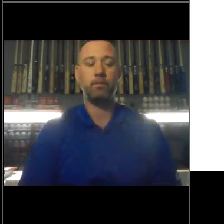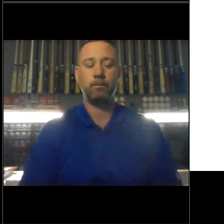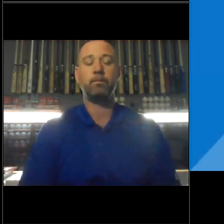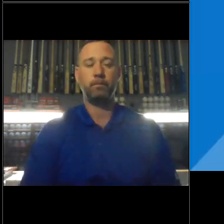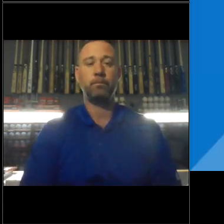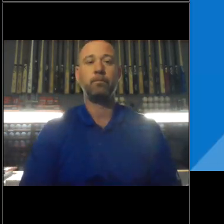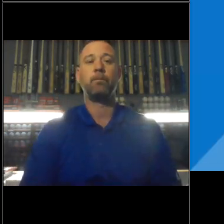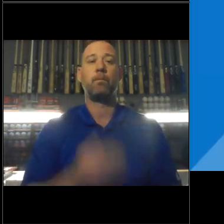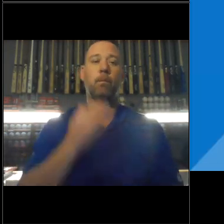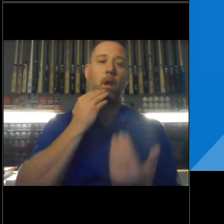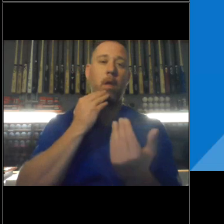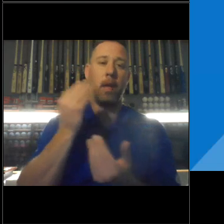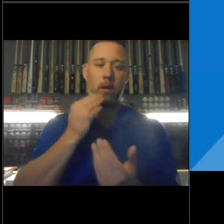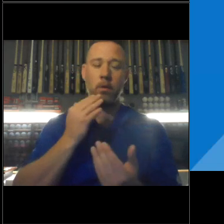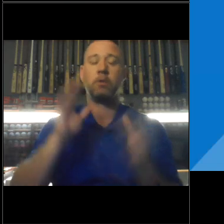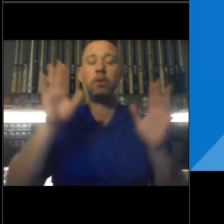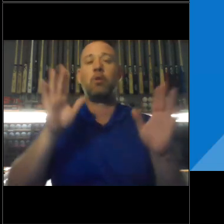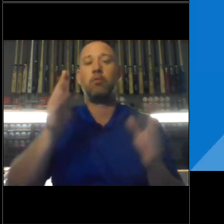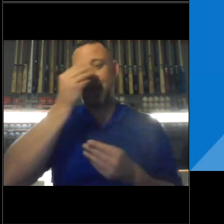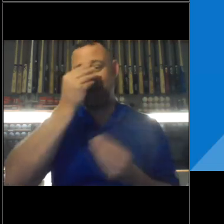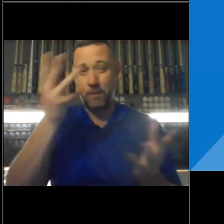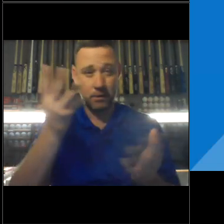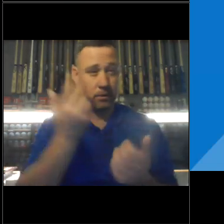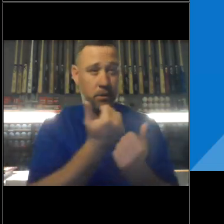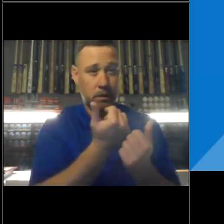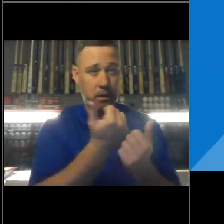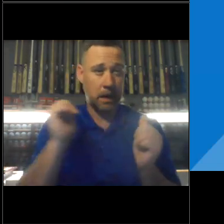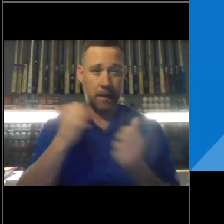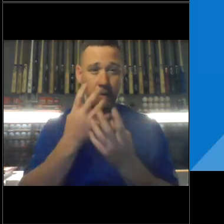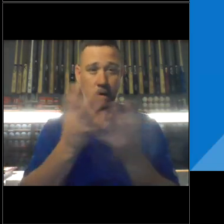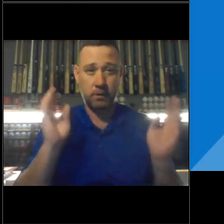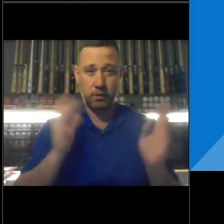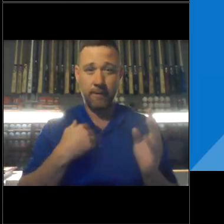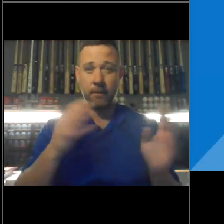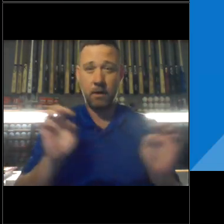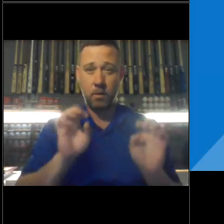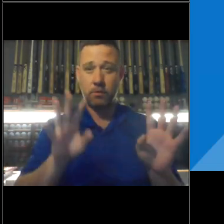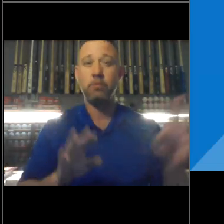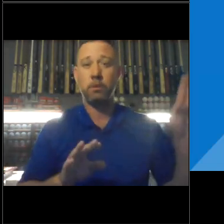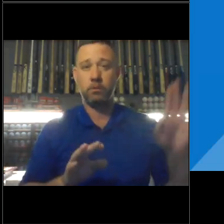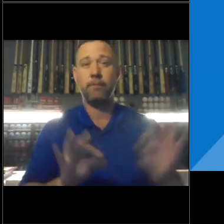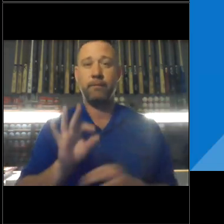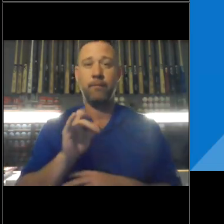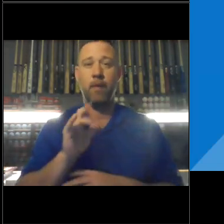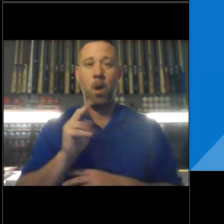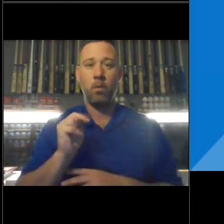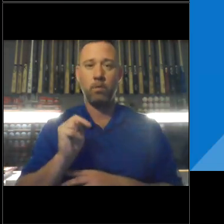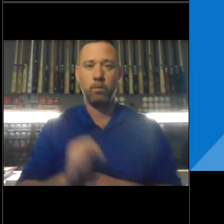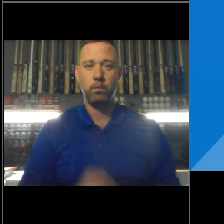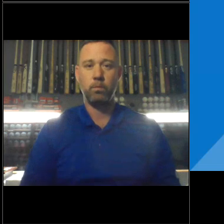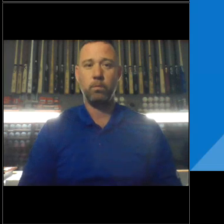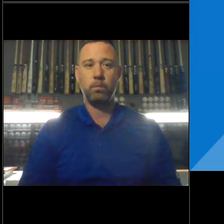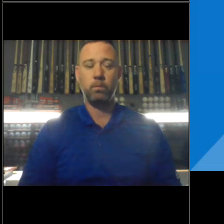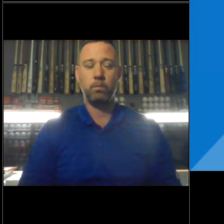Thank you, Marlon. That's great information. Do any of our commissioners have any questions? Yes, Commissioner Falcone.